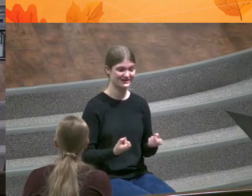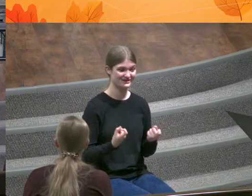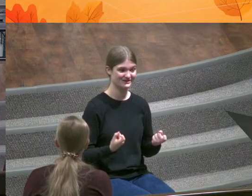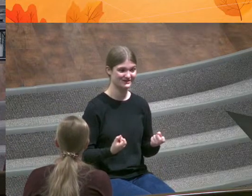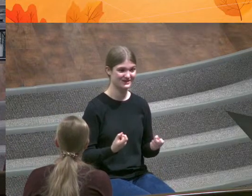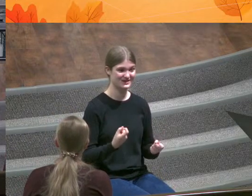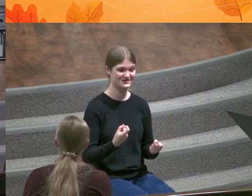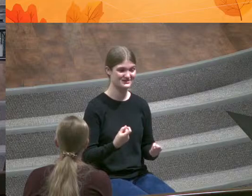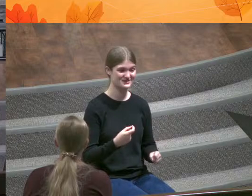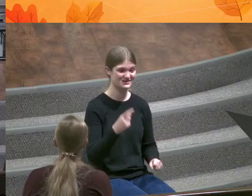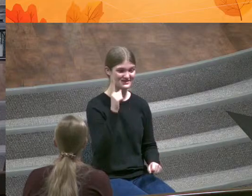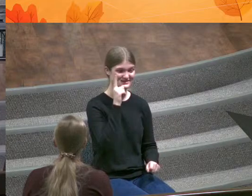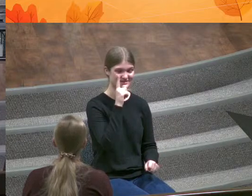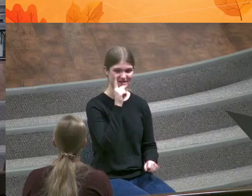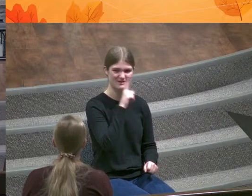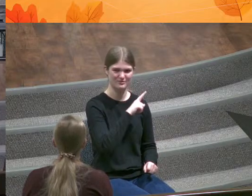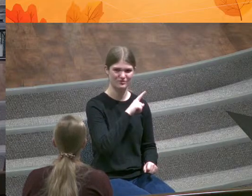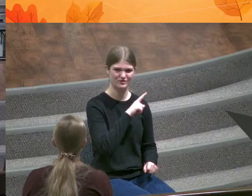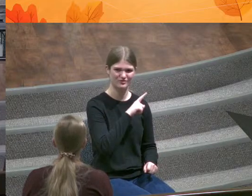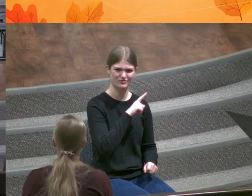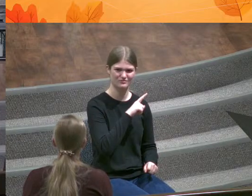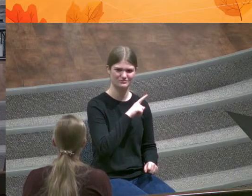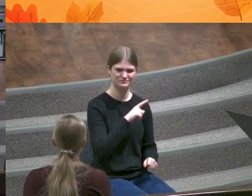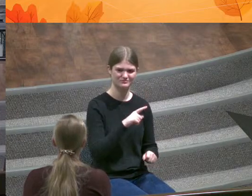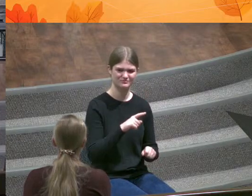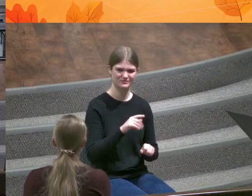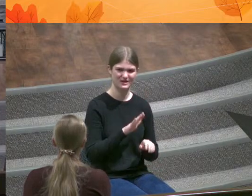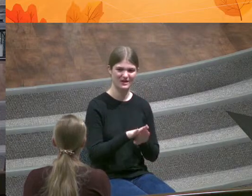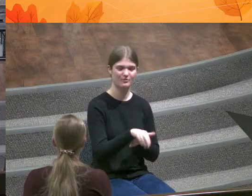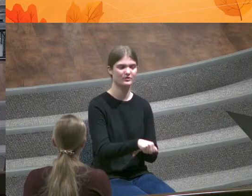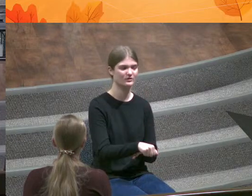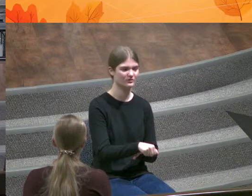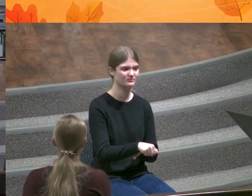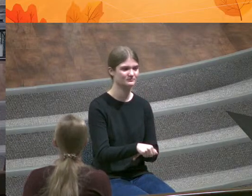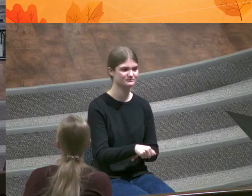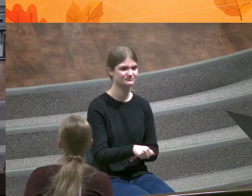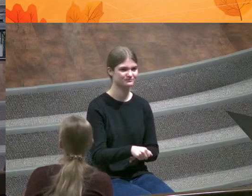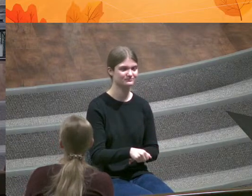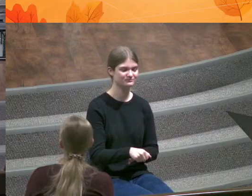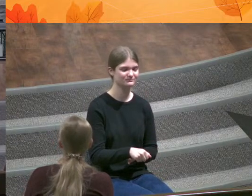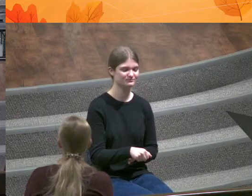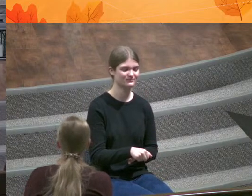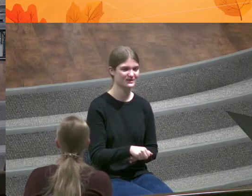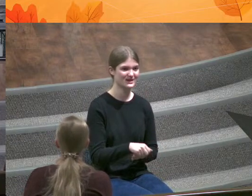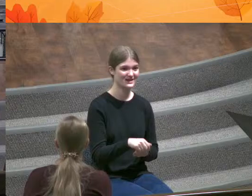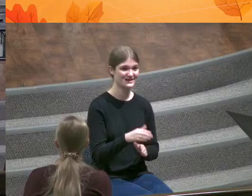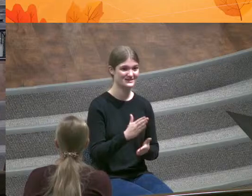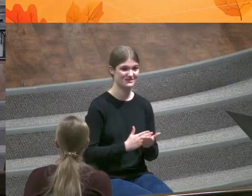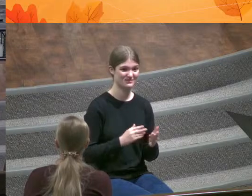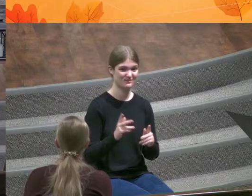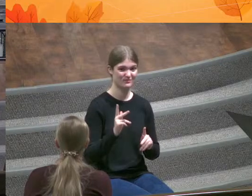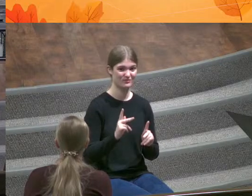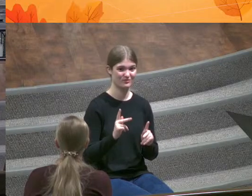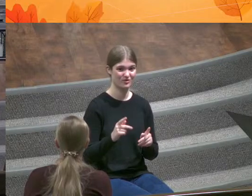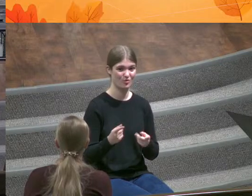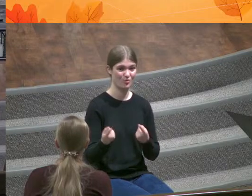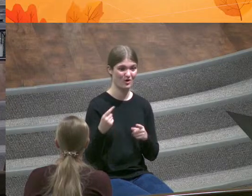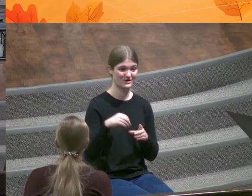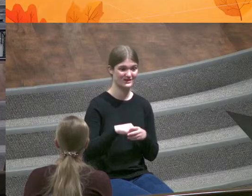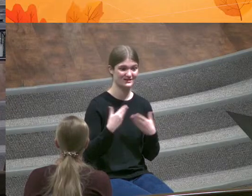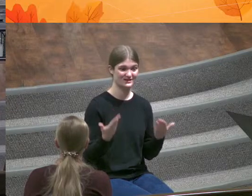very nature hypocritical. I walked an aisle in there. Some have walked an aisle in